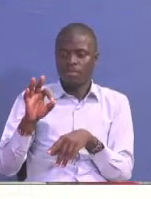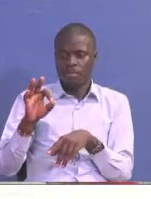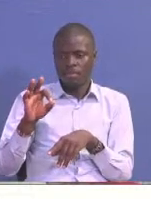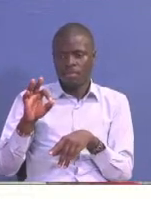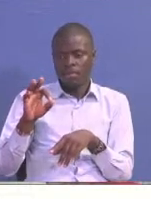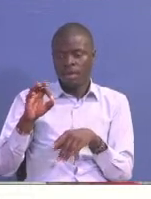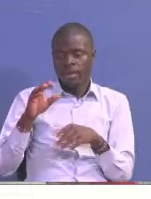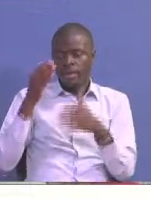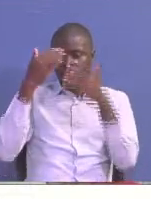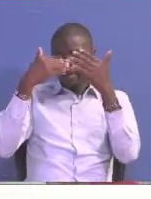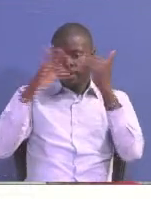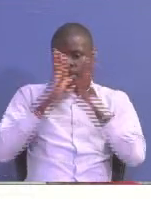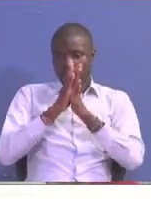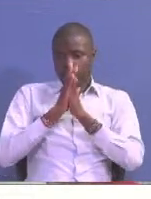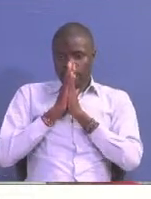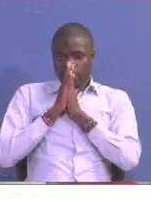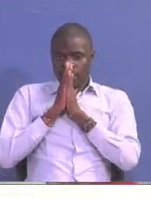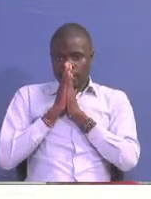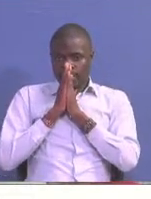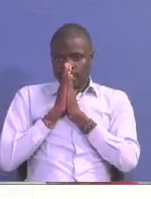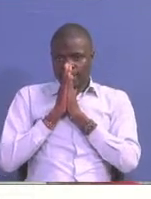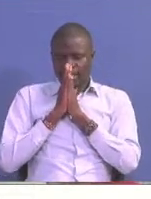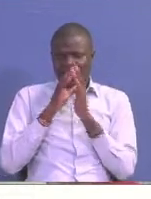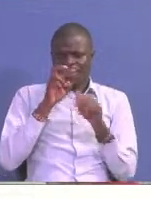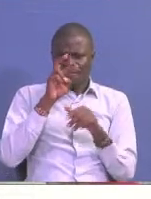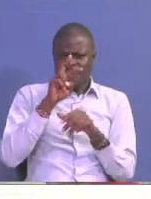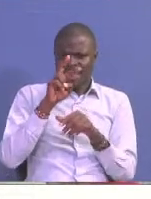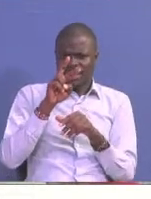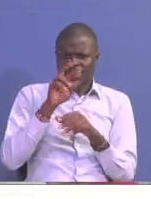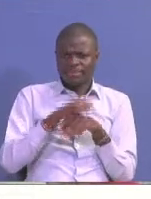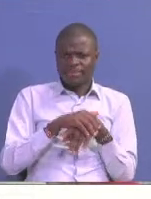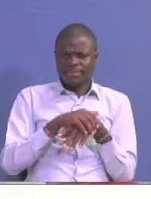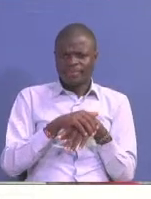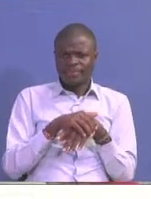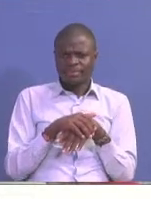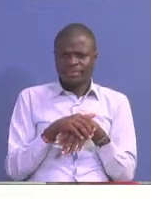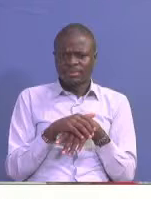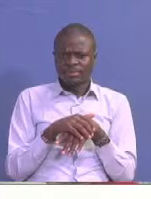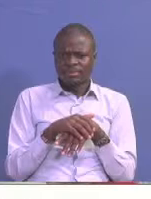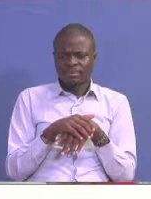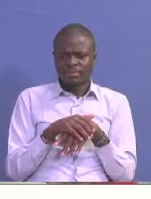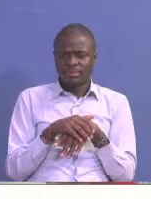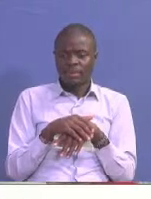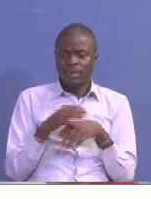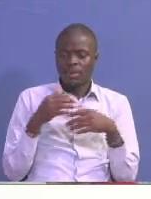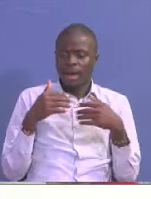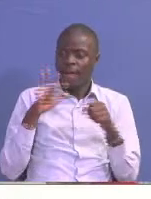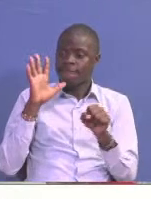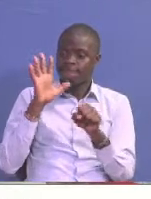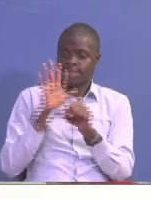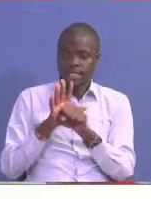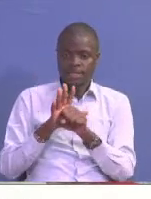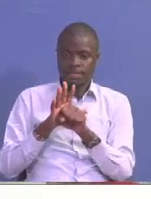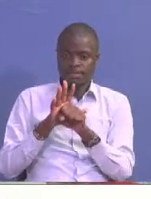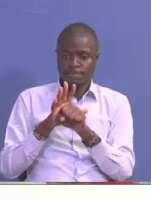the universities, you find they are very much